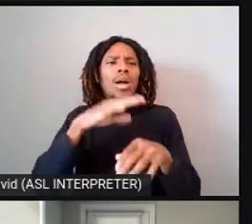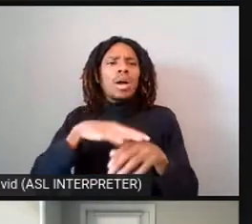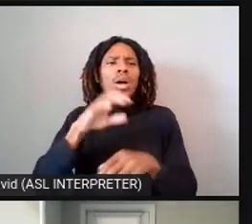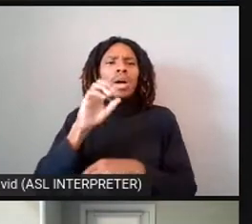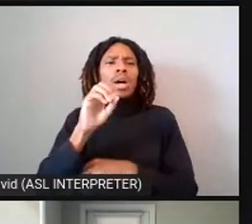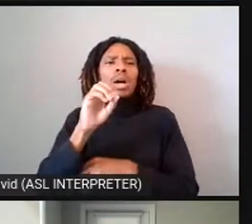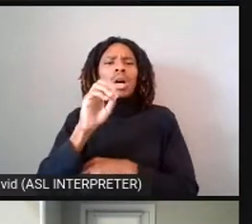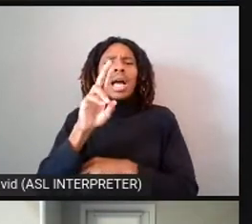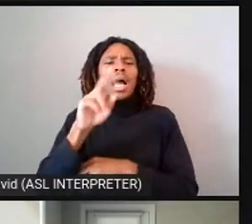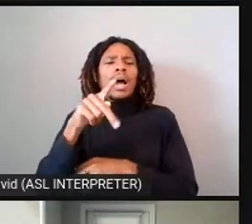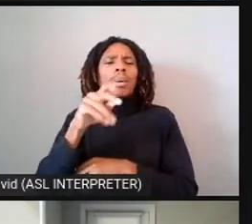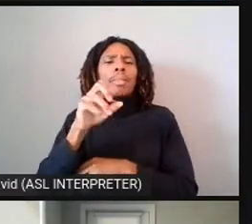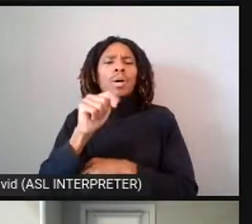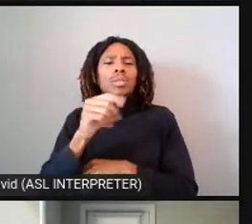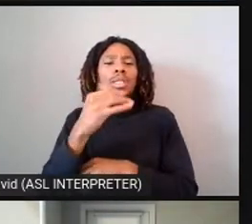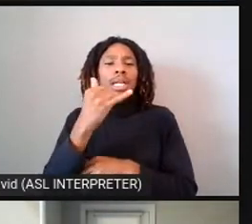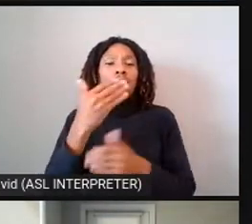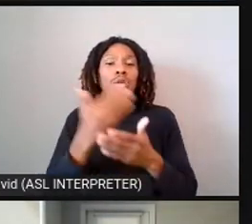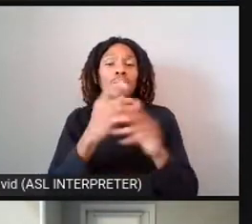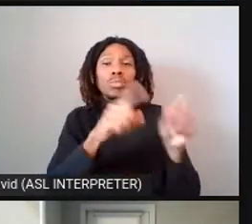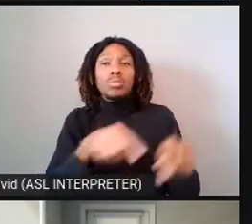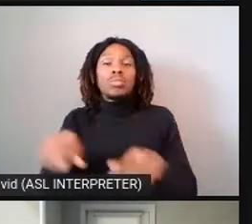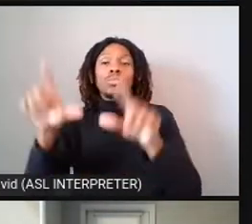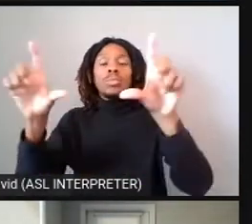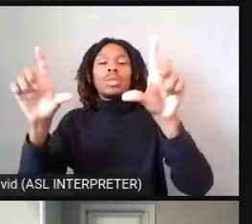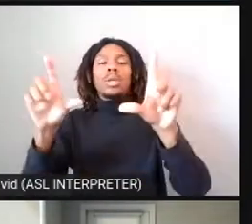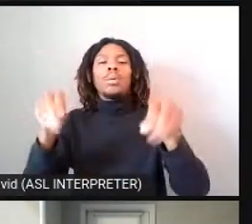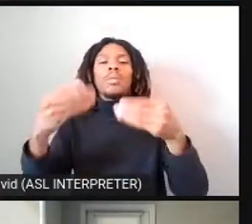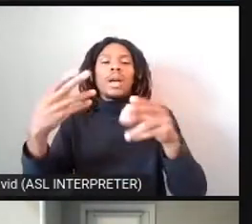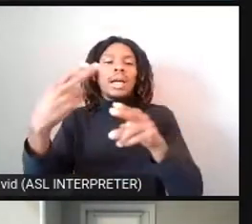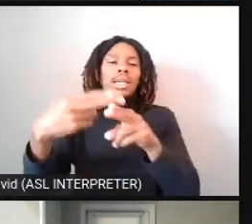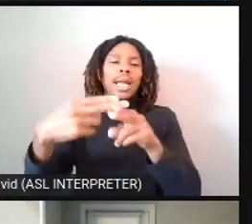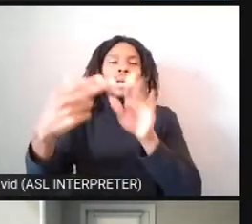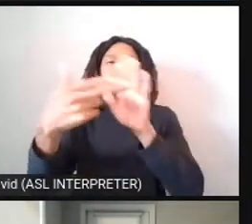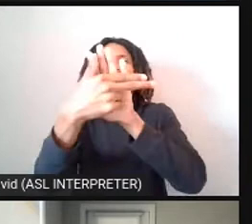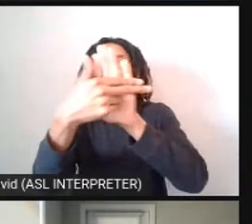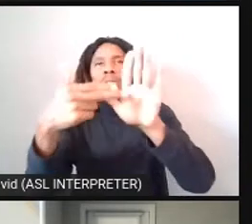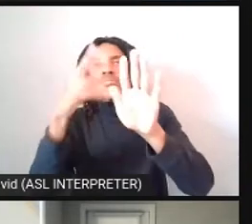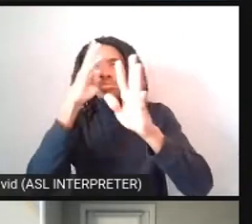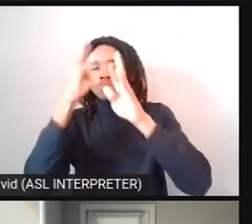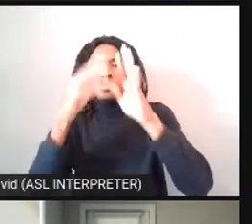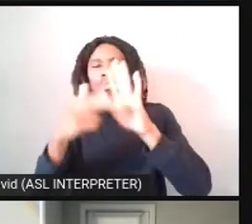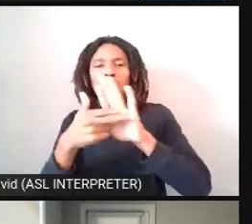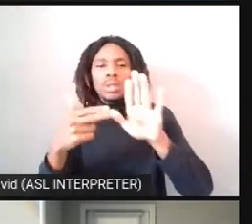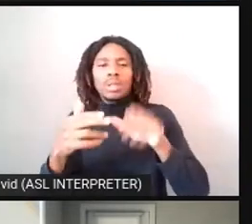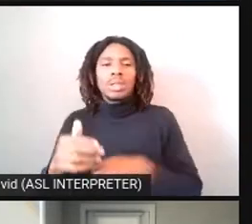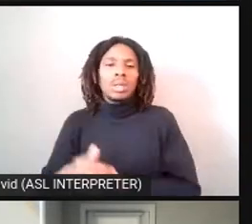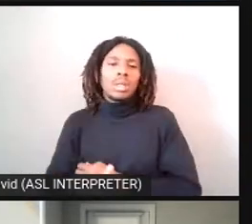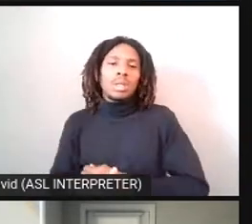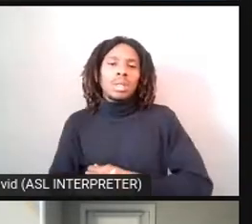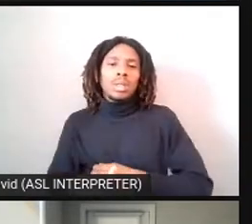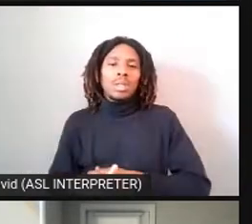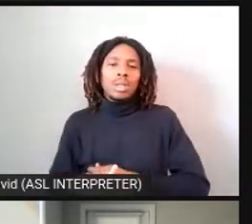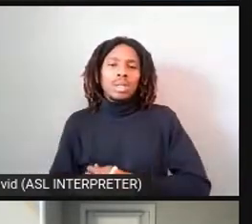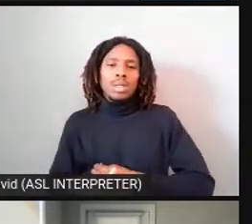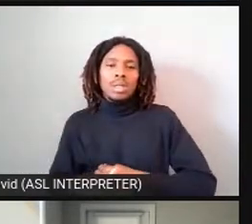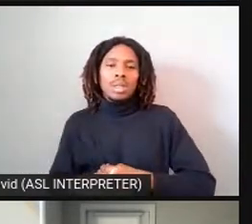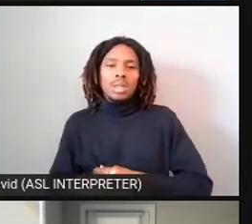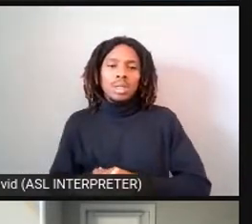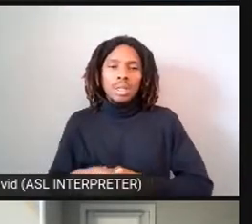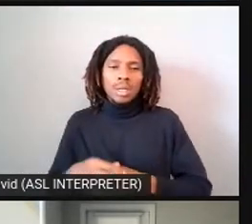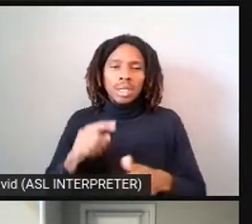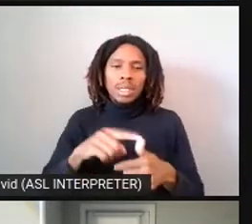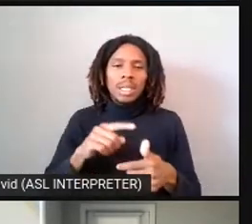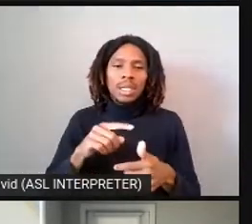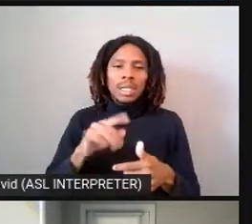takes you to this console where you need to provide a name for this outpost. So we put a name here, a fictitious name,